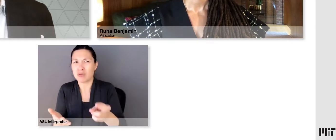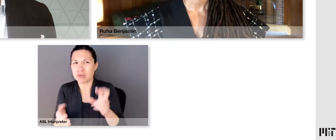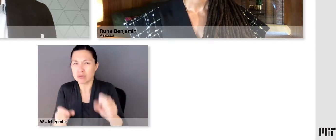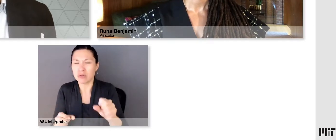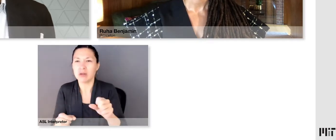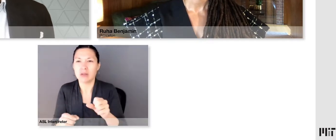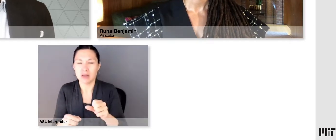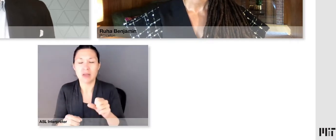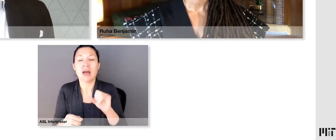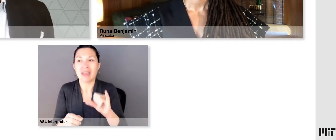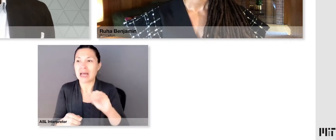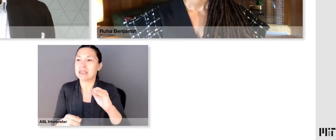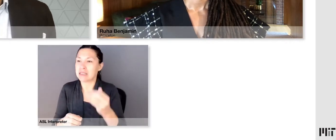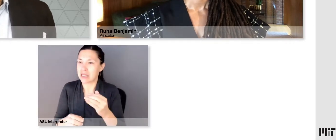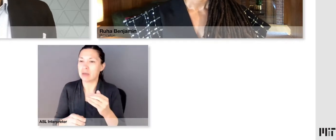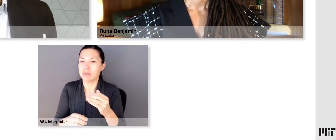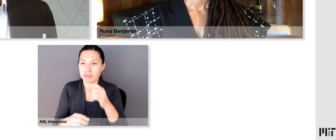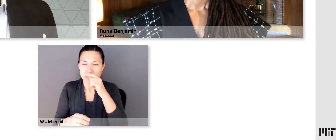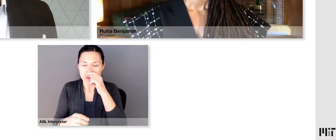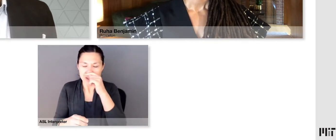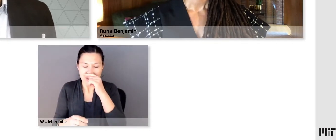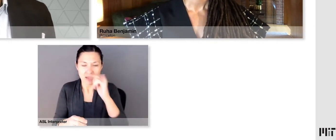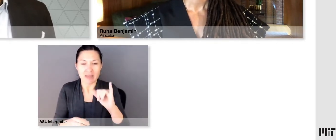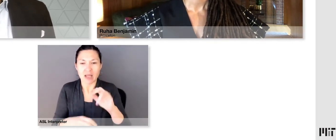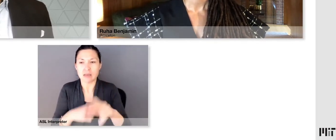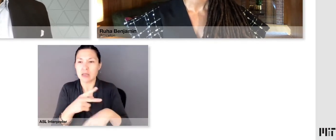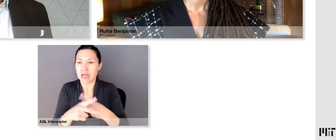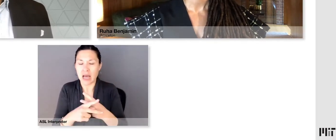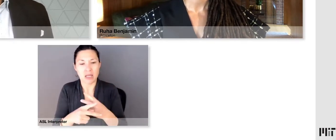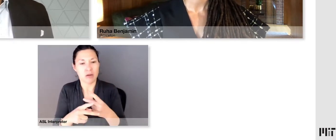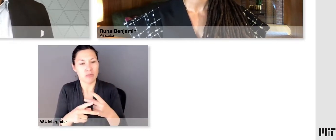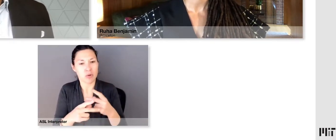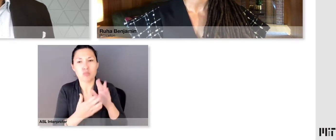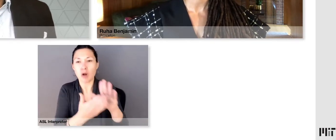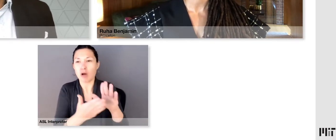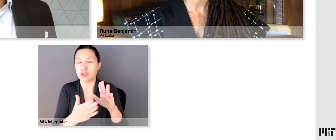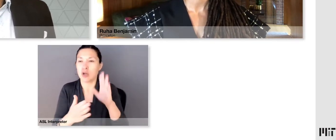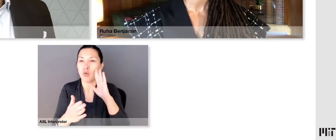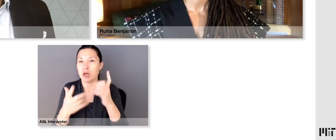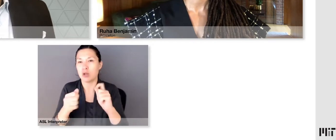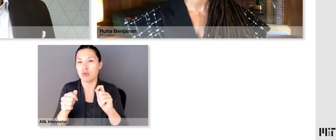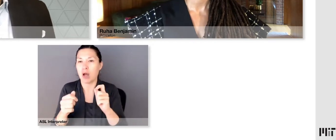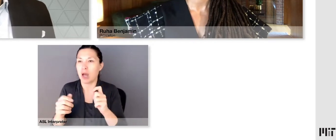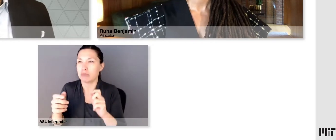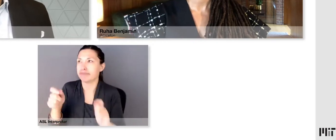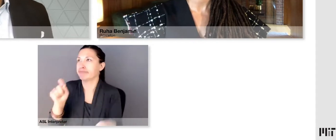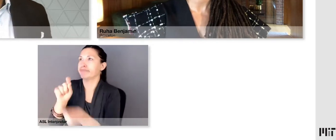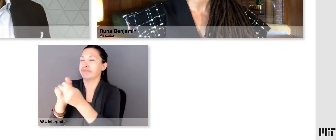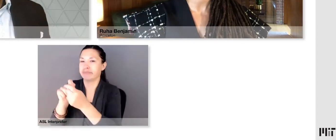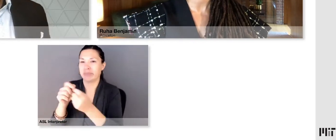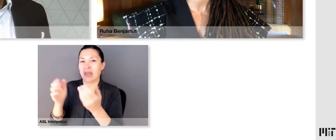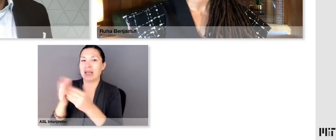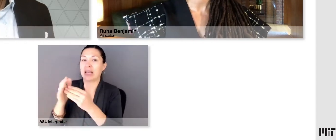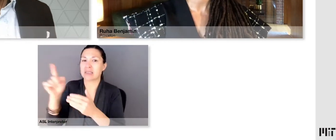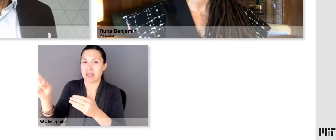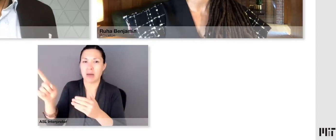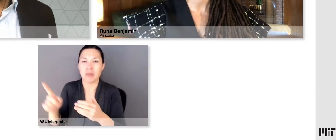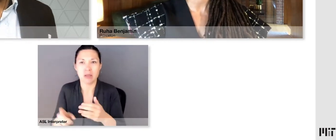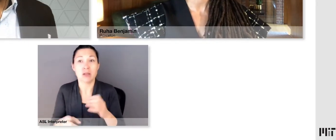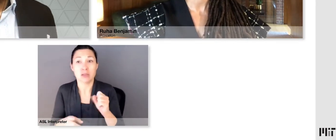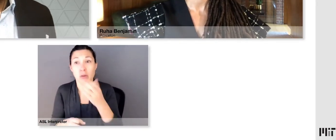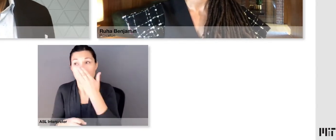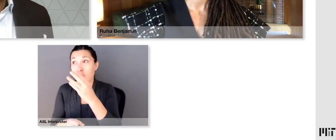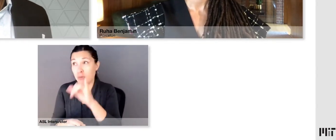kind of literacy in reversing the lens that you describe. You know, so thank you. You know, thank you once again very much. And